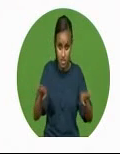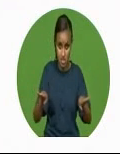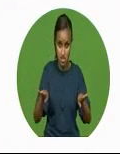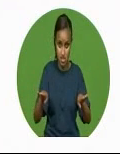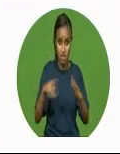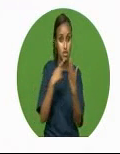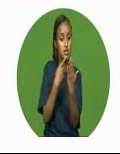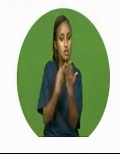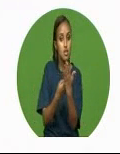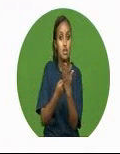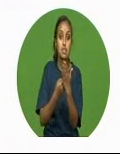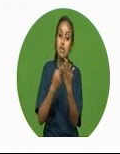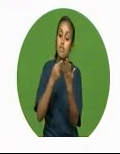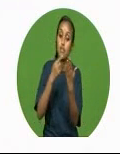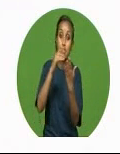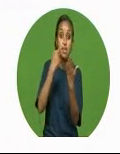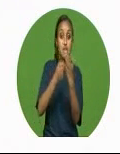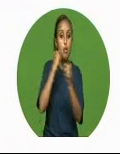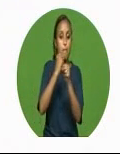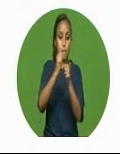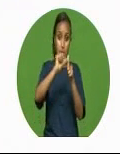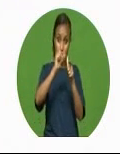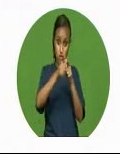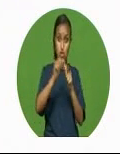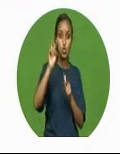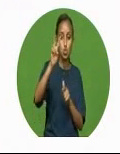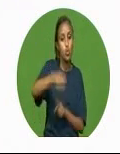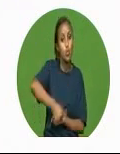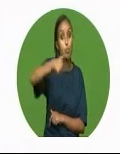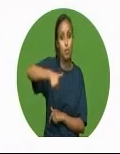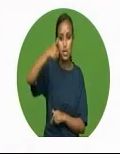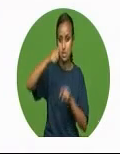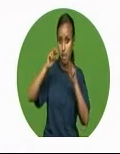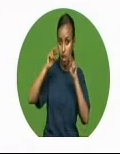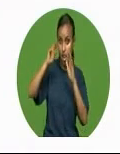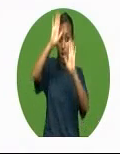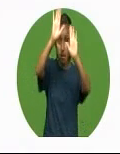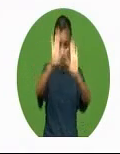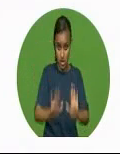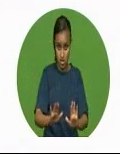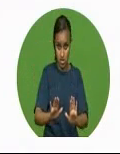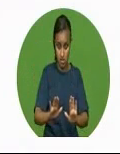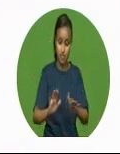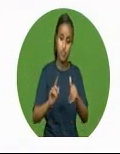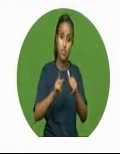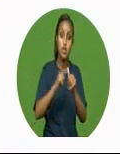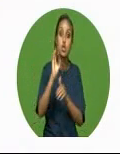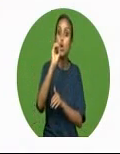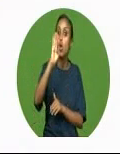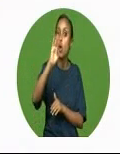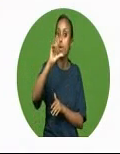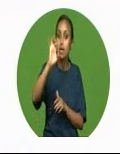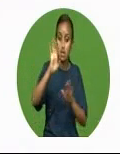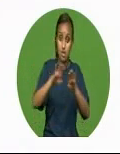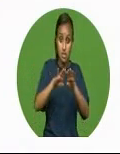are planar faces, which makes an angle with the two principal planes, while